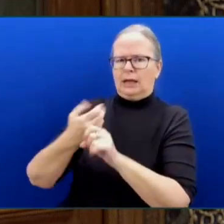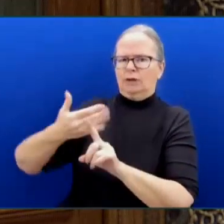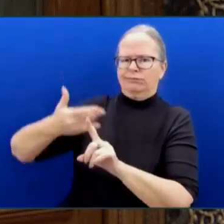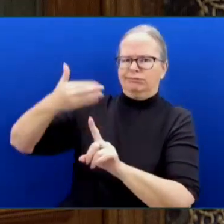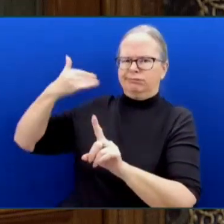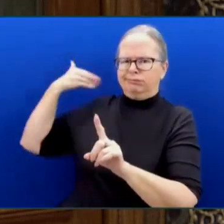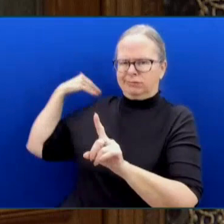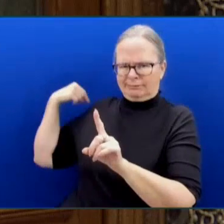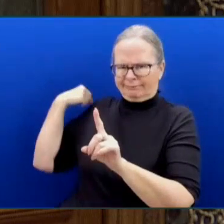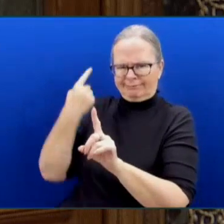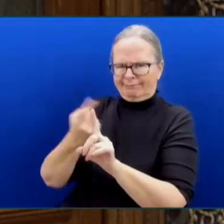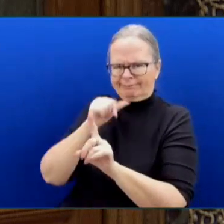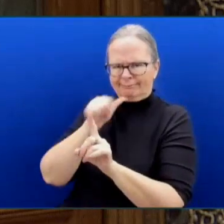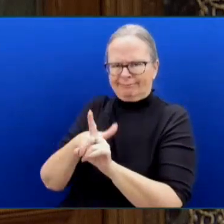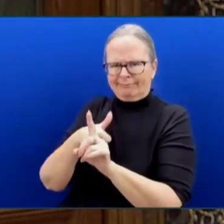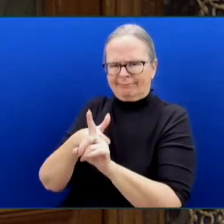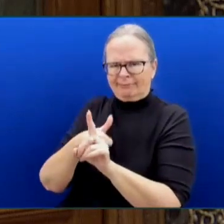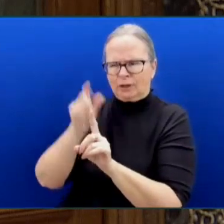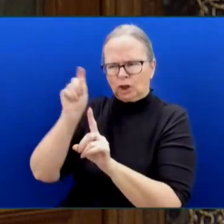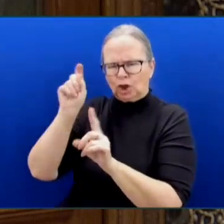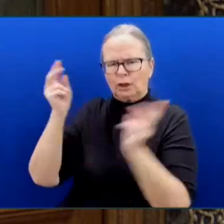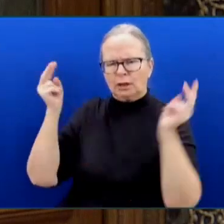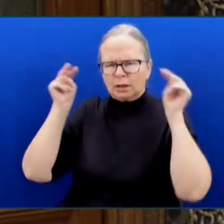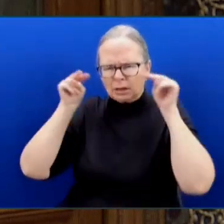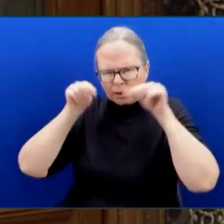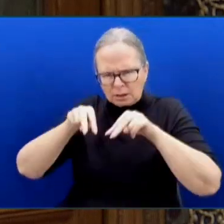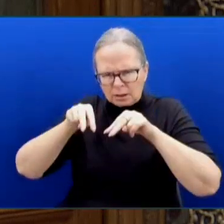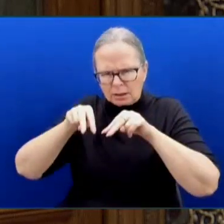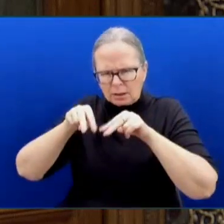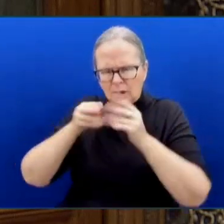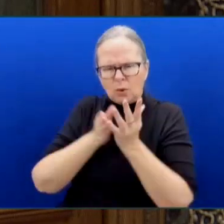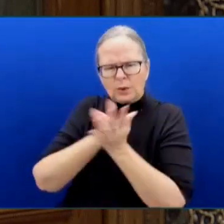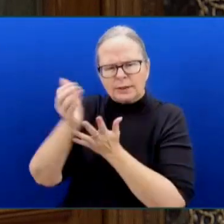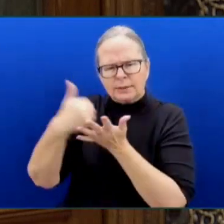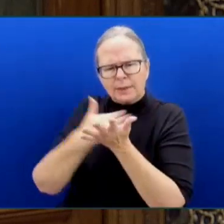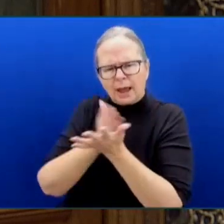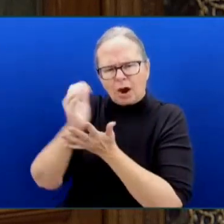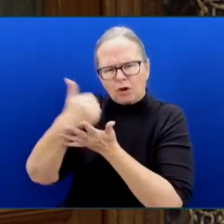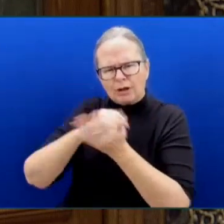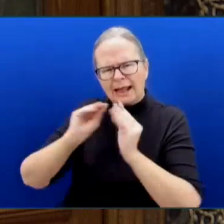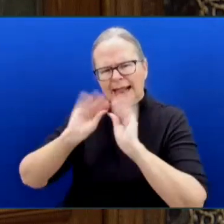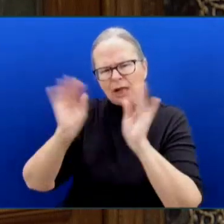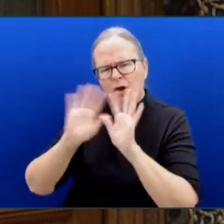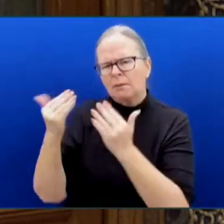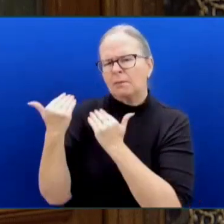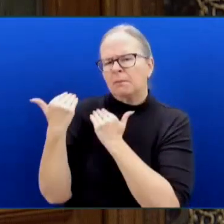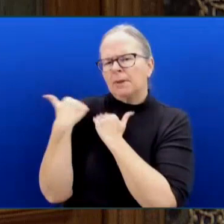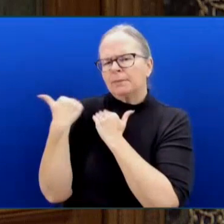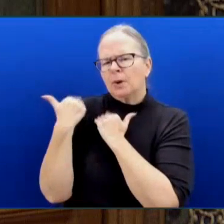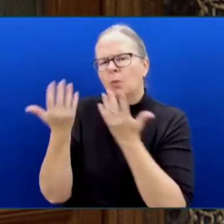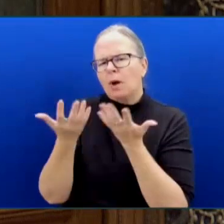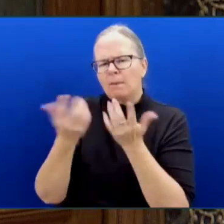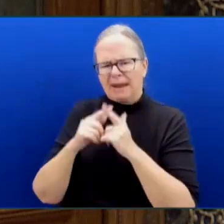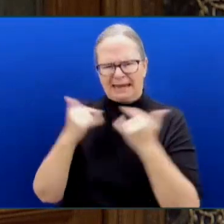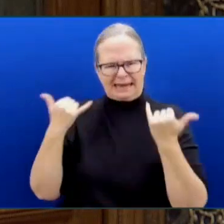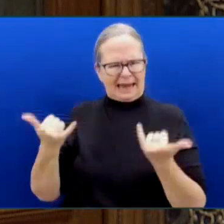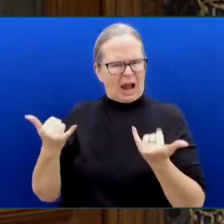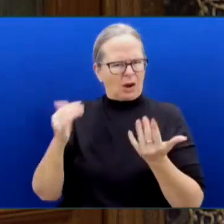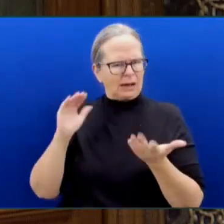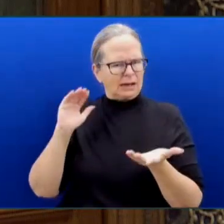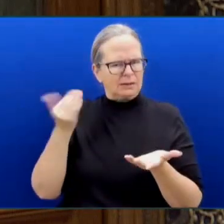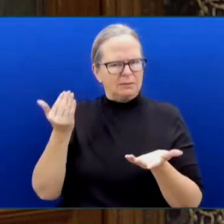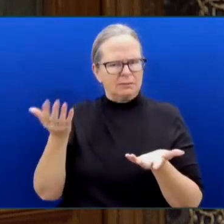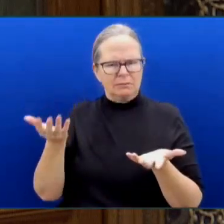this government has failed to give social workers and to give families that are impacted by the decisions that social workers